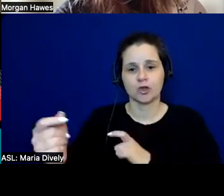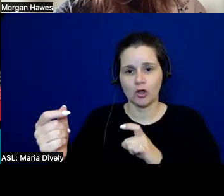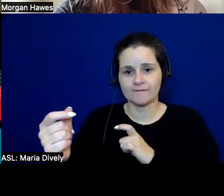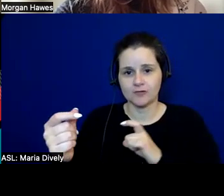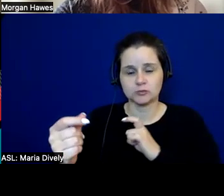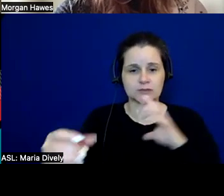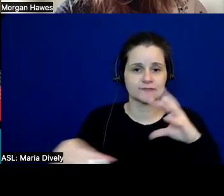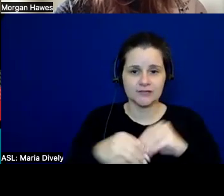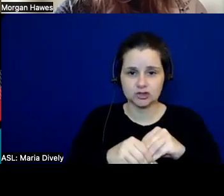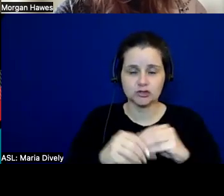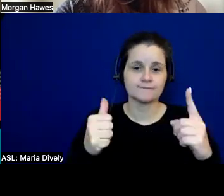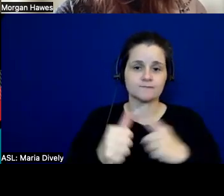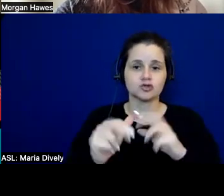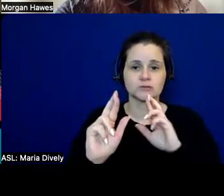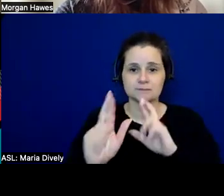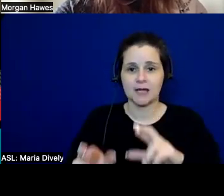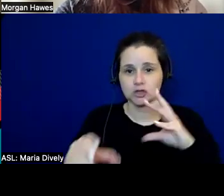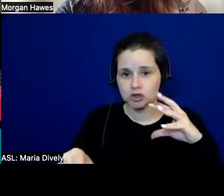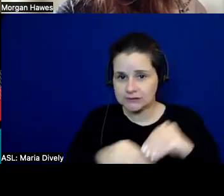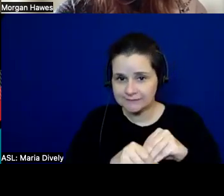first responder intervention when there's